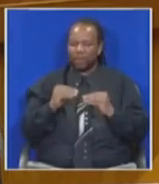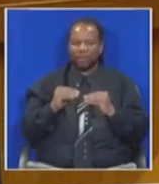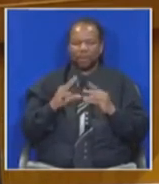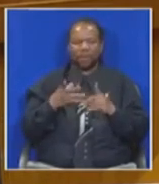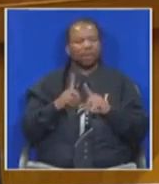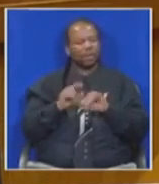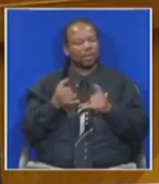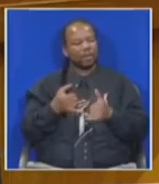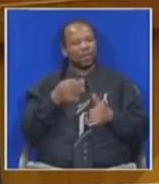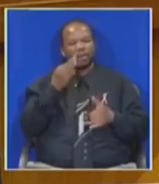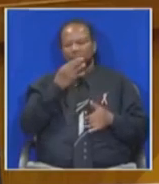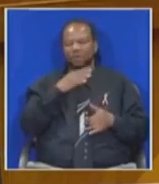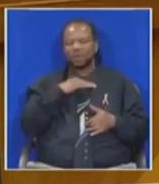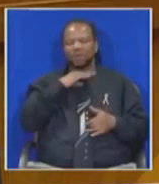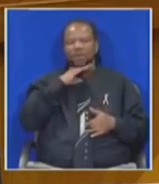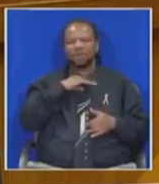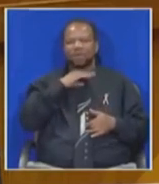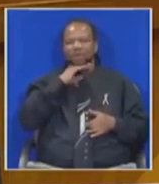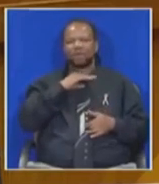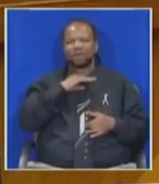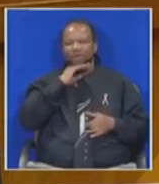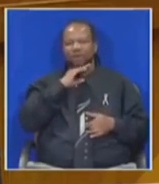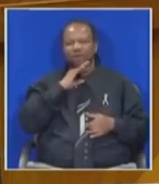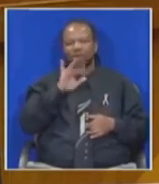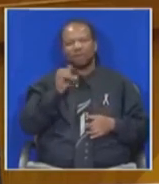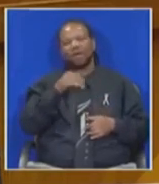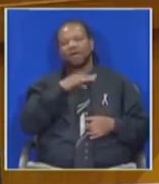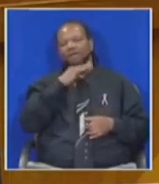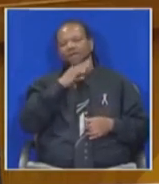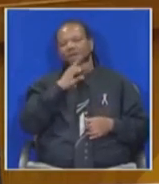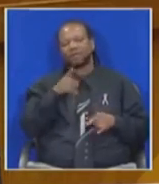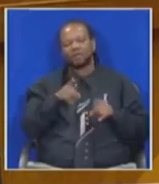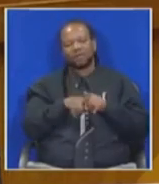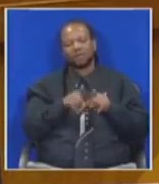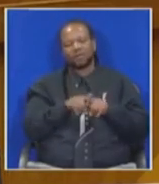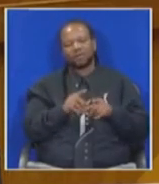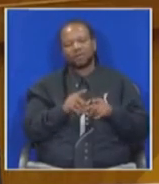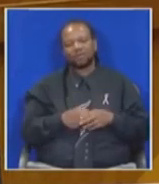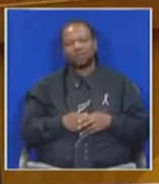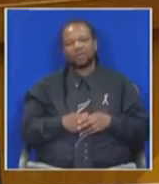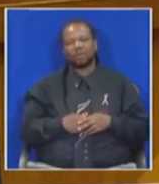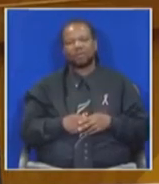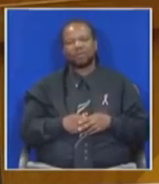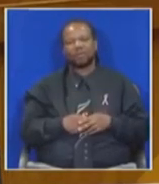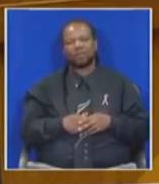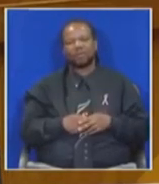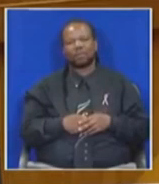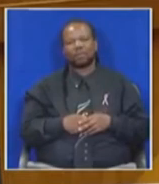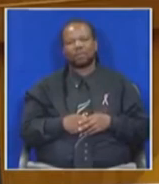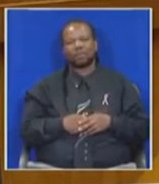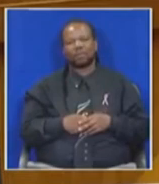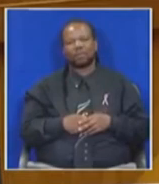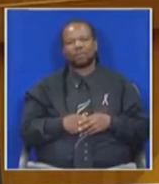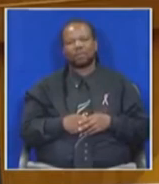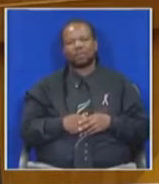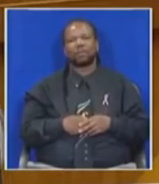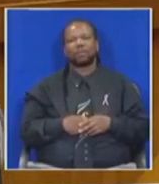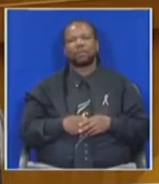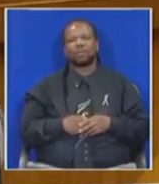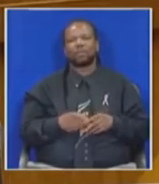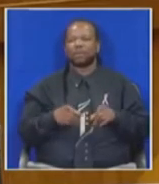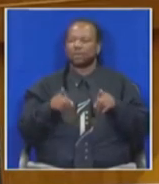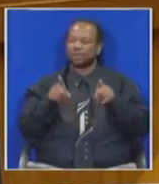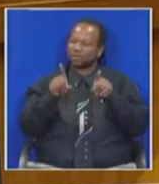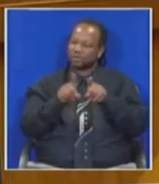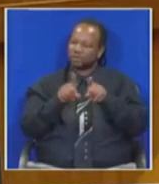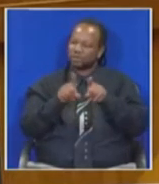is enough. Genoeg is genoeg. Kwanele, kwanele. We need to